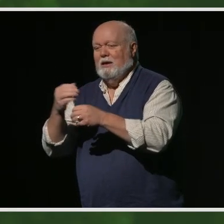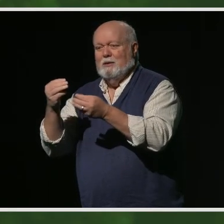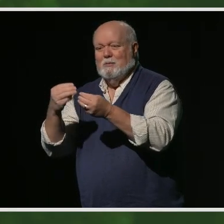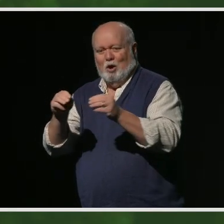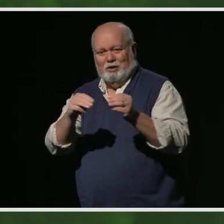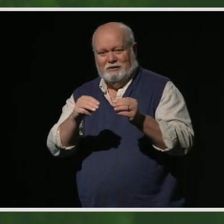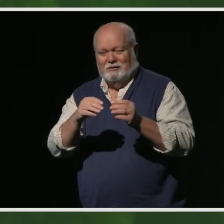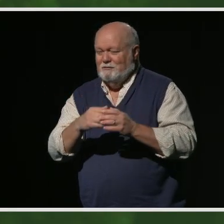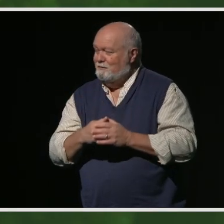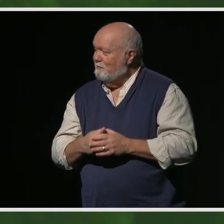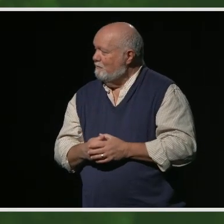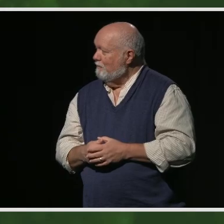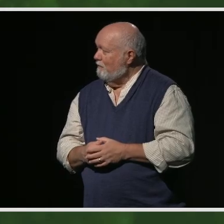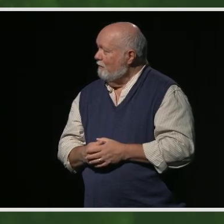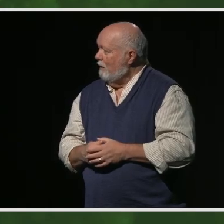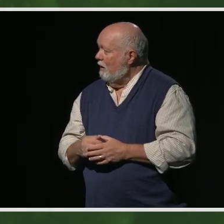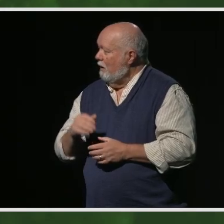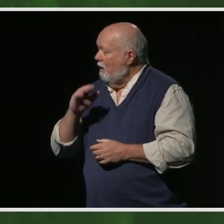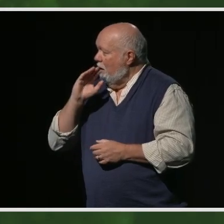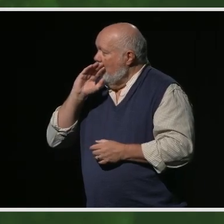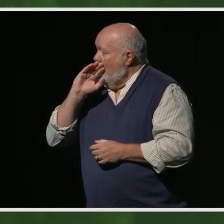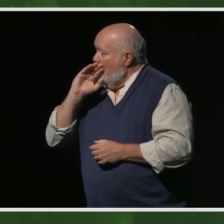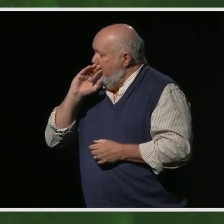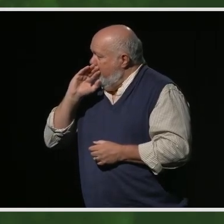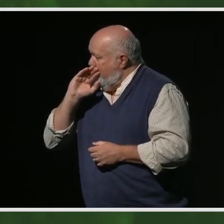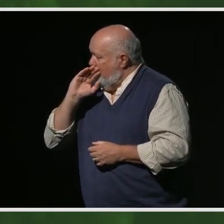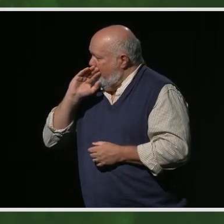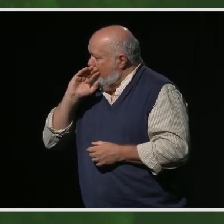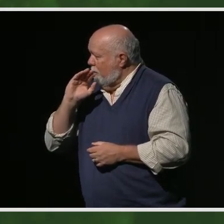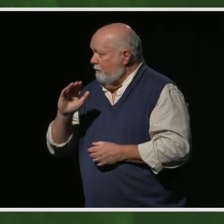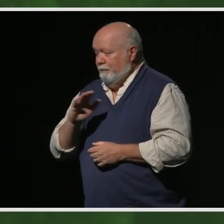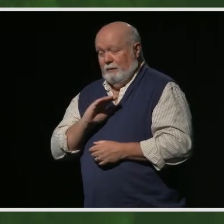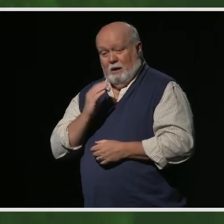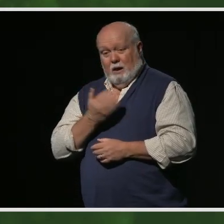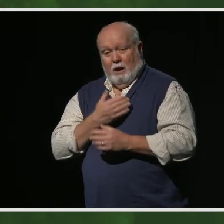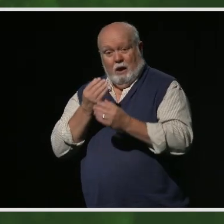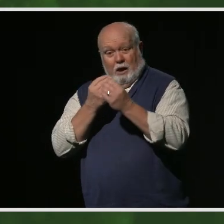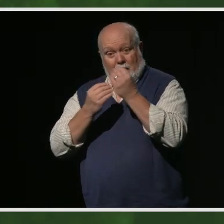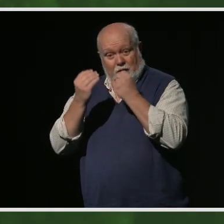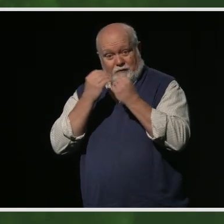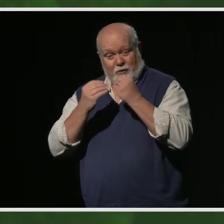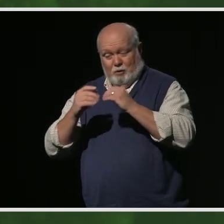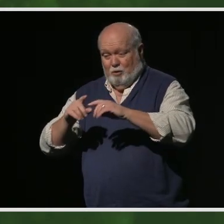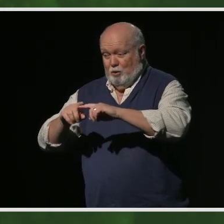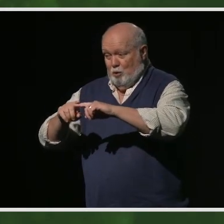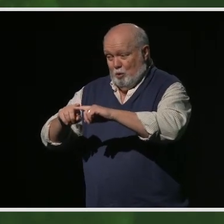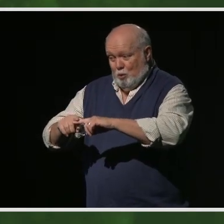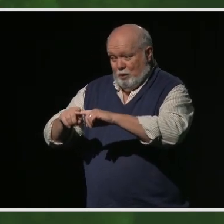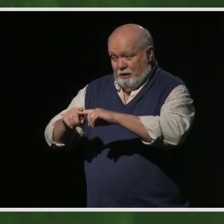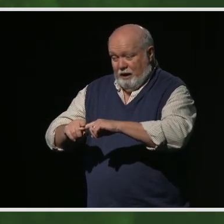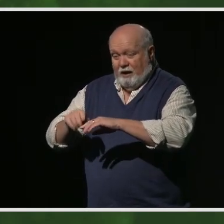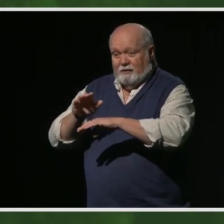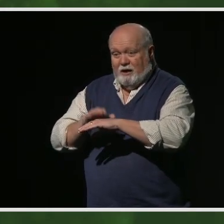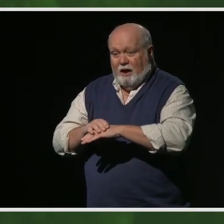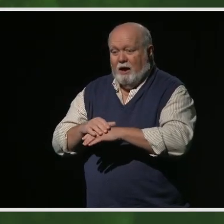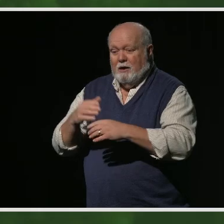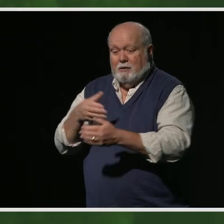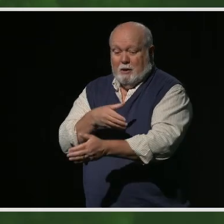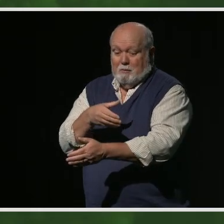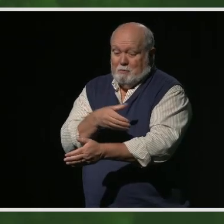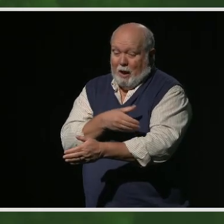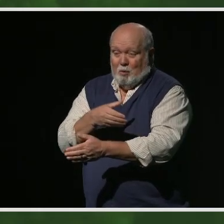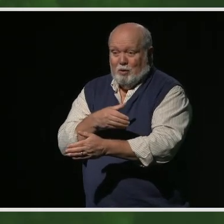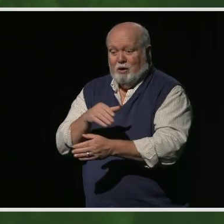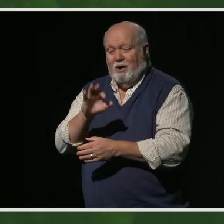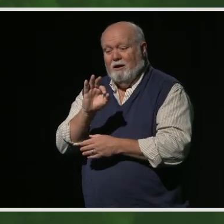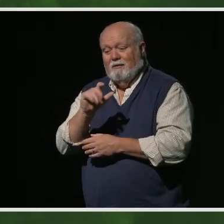Now, our food and ag innovation relies on the nutrient density of fava beans, a